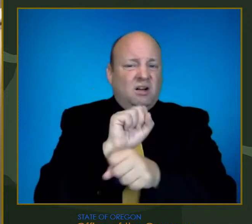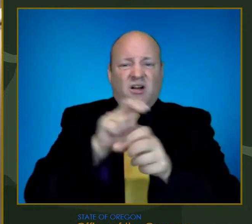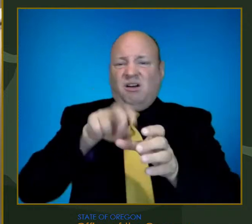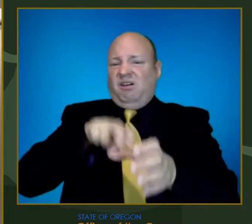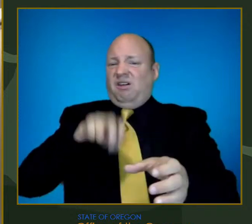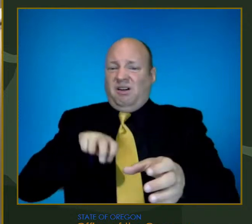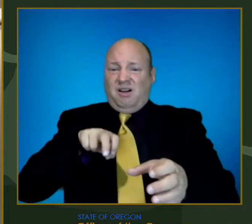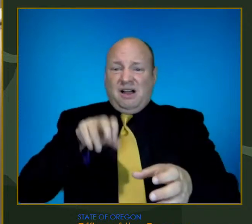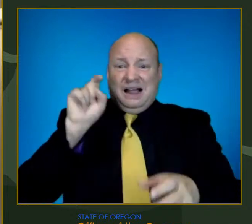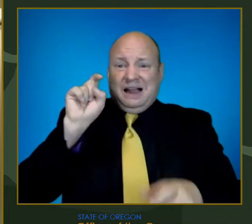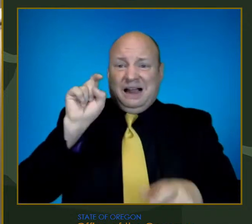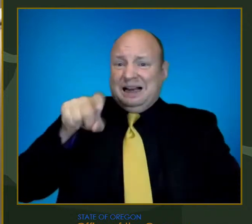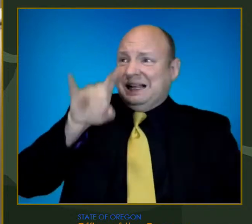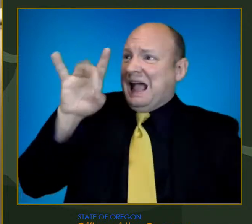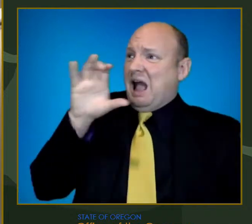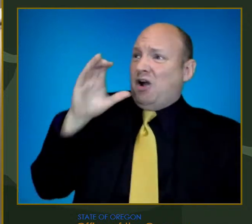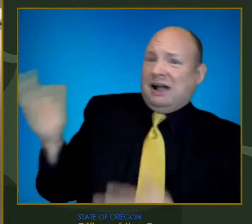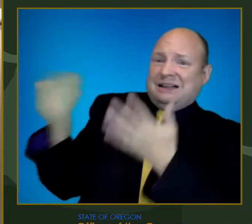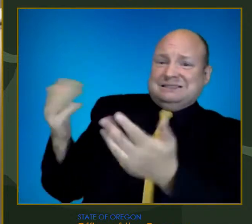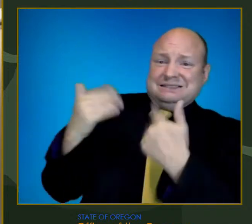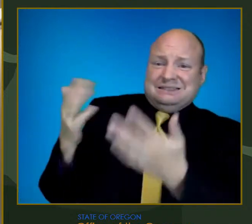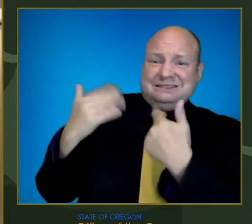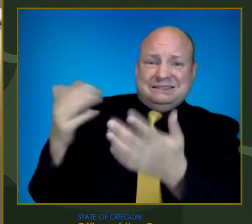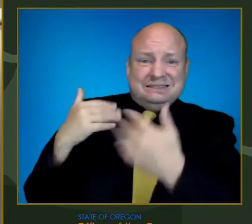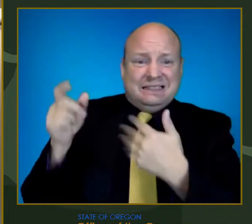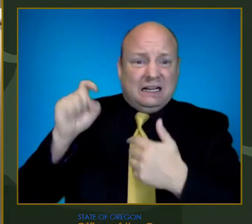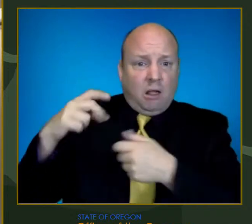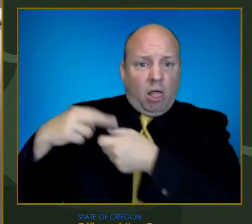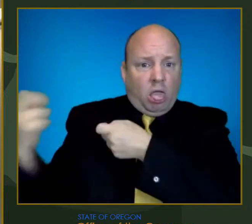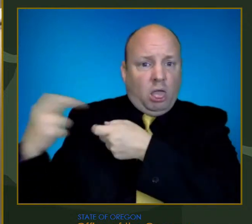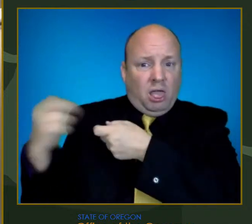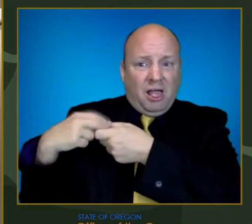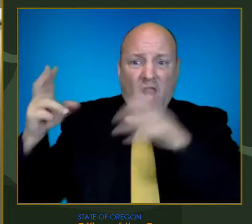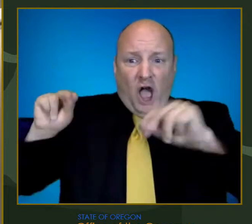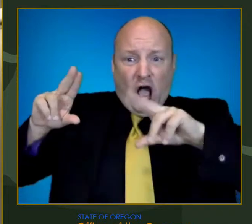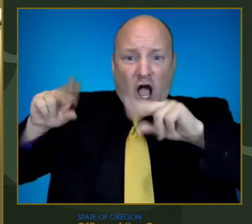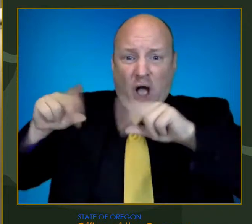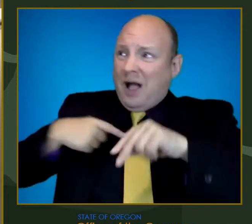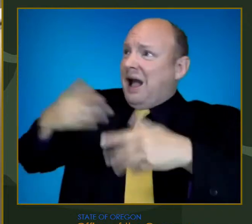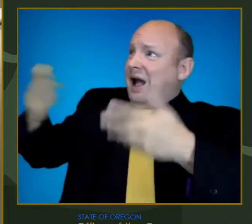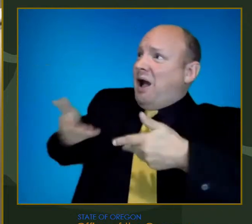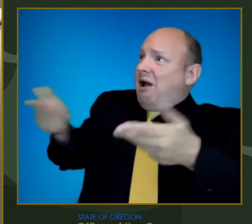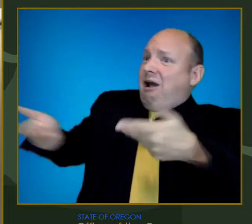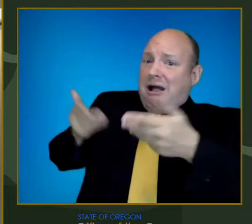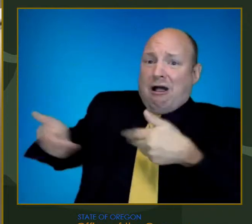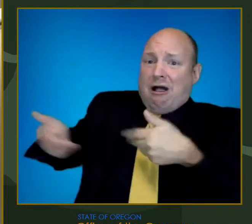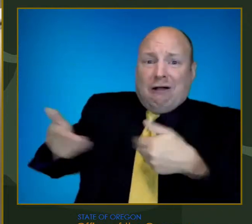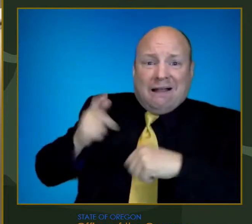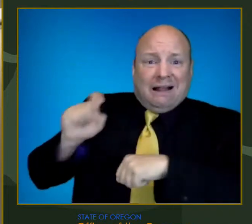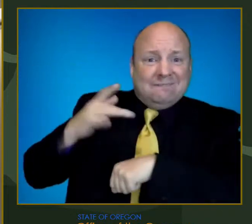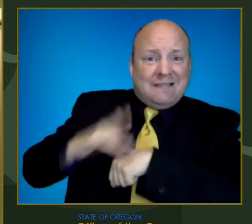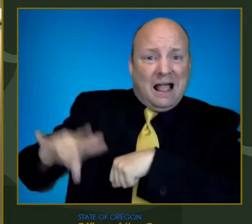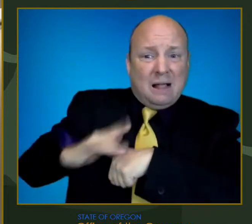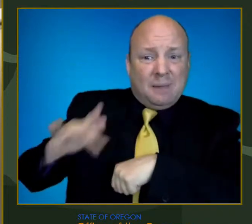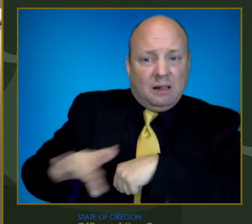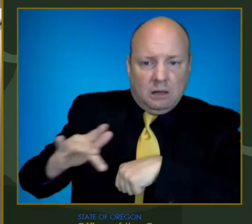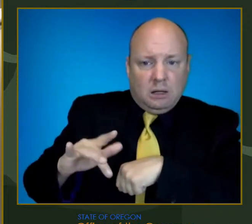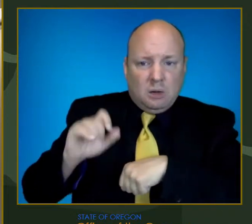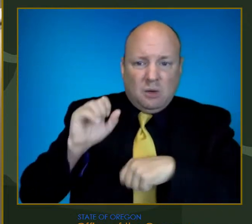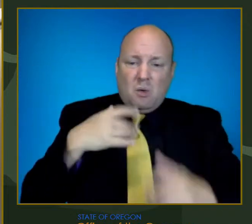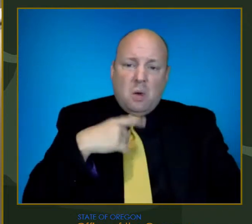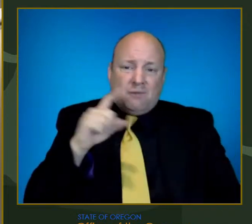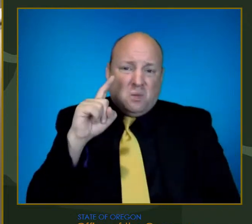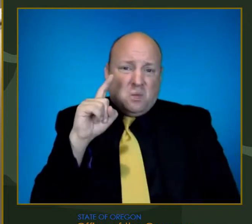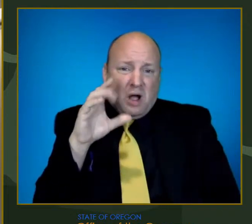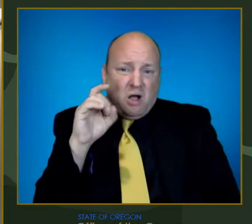seeking nurses from outside of our area, outside of the state. We've got approximately 100 traveling nurses here at this time, and we've requested